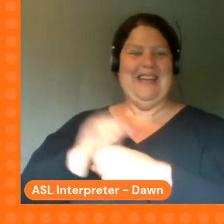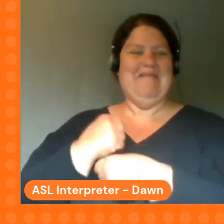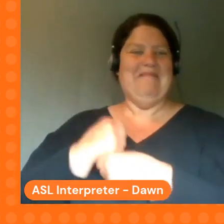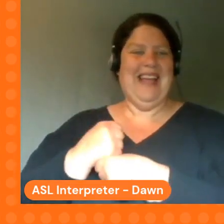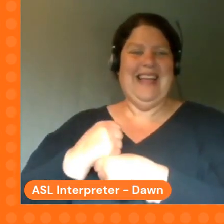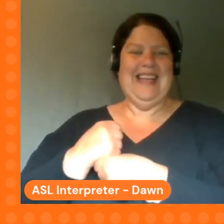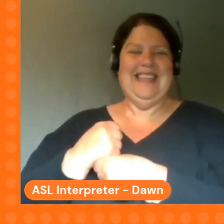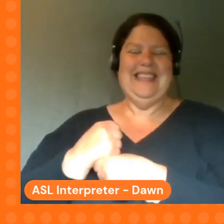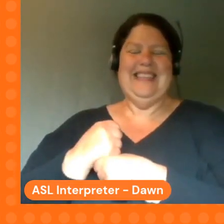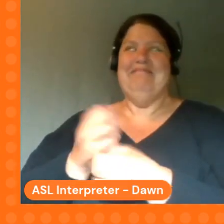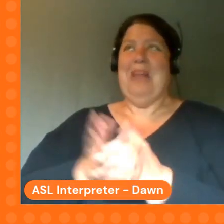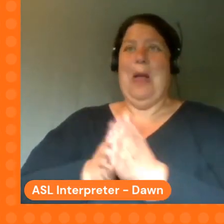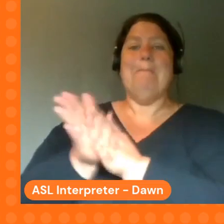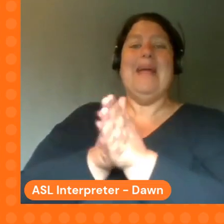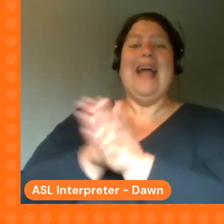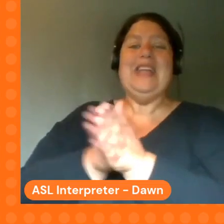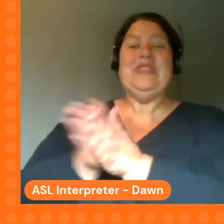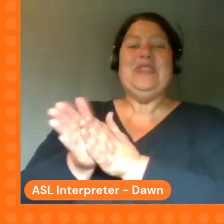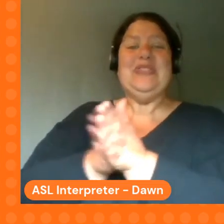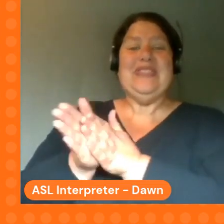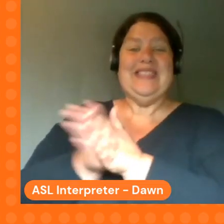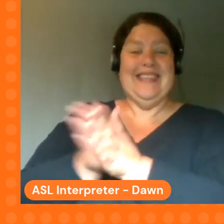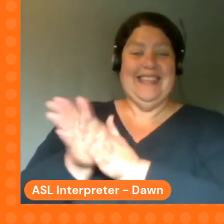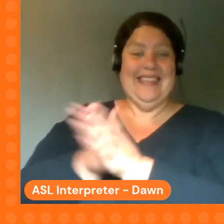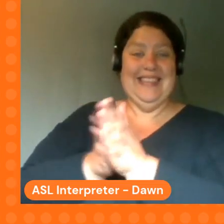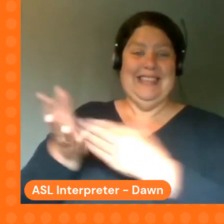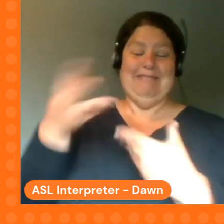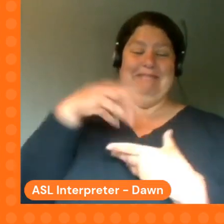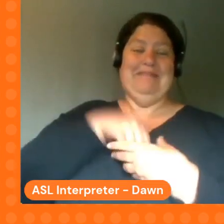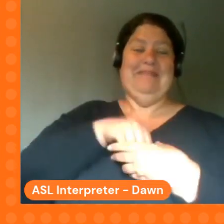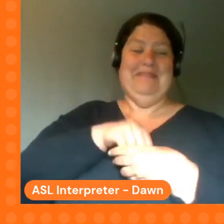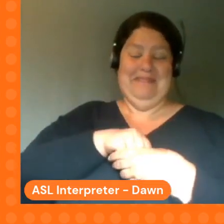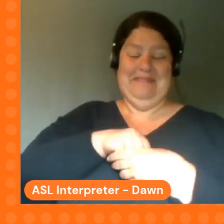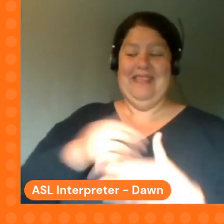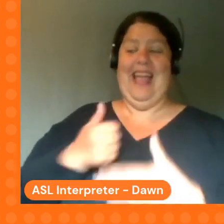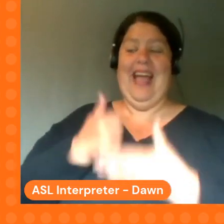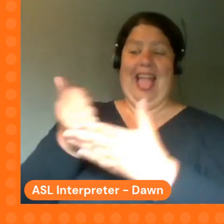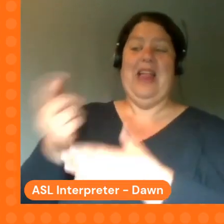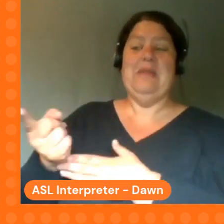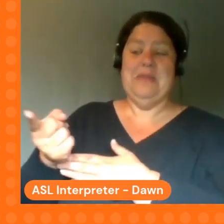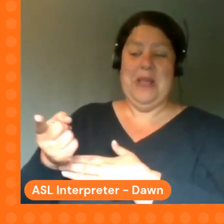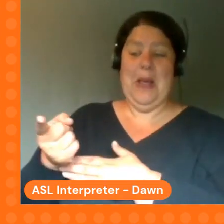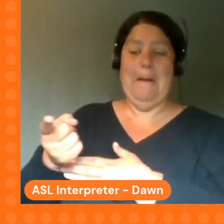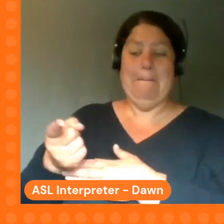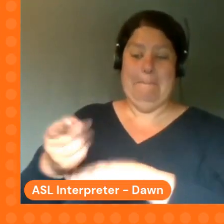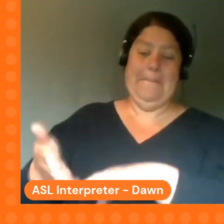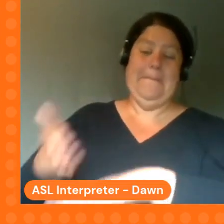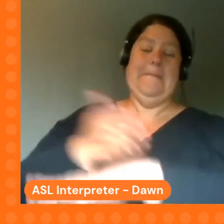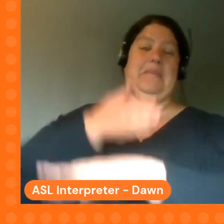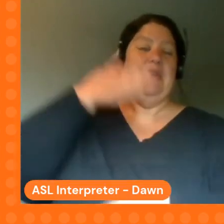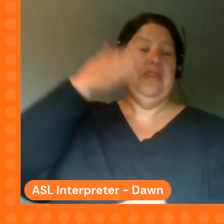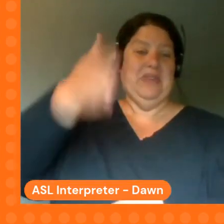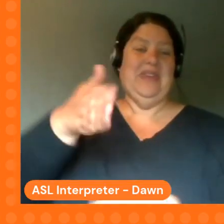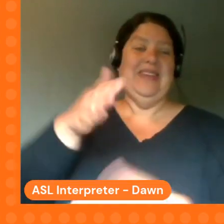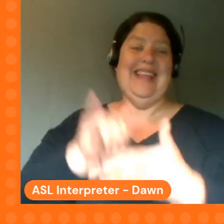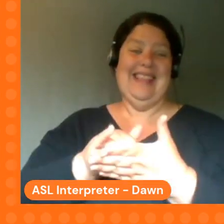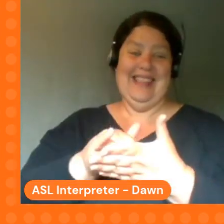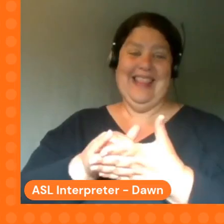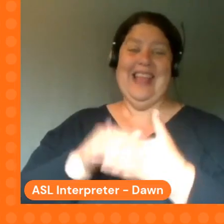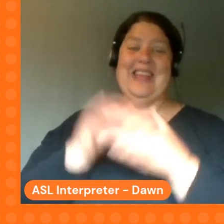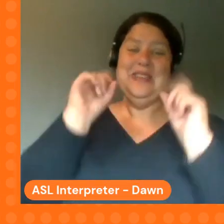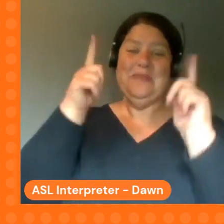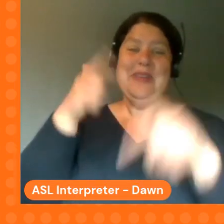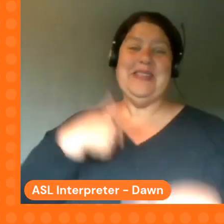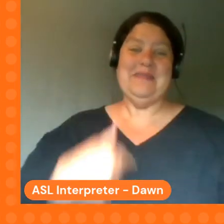them that actually drives for betterment in the future. So that was the thing that was surprising for me.